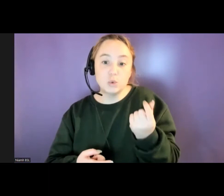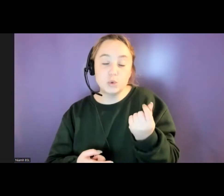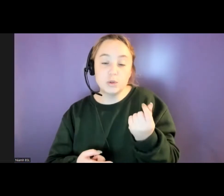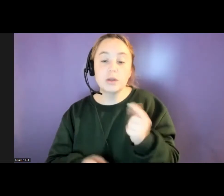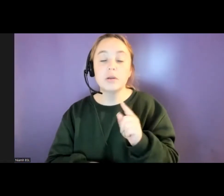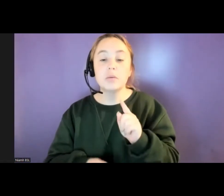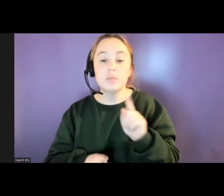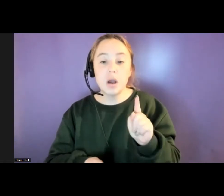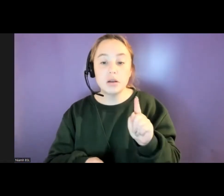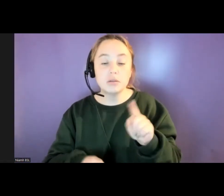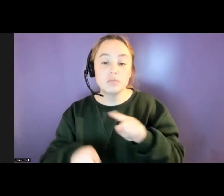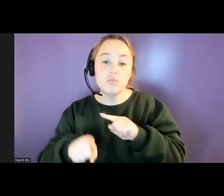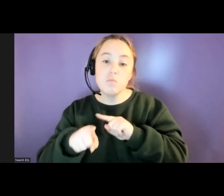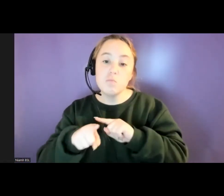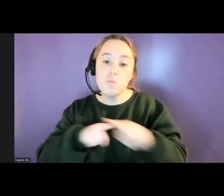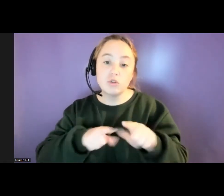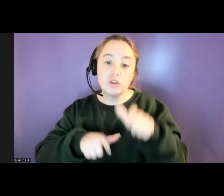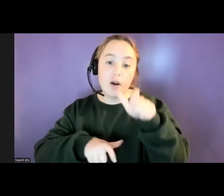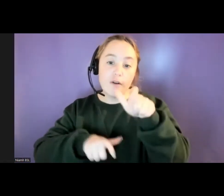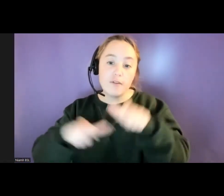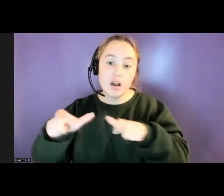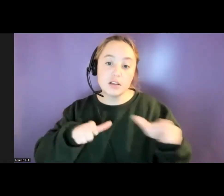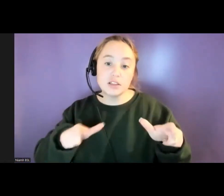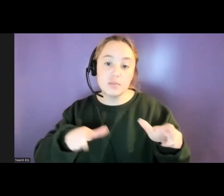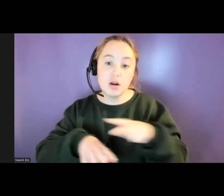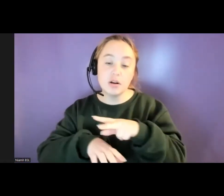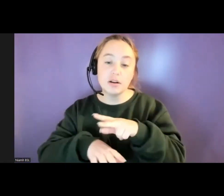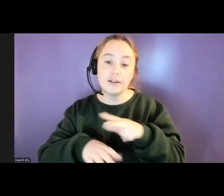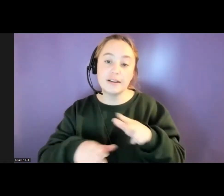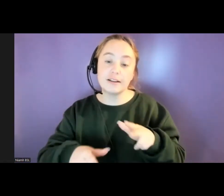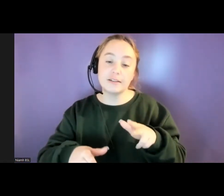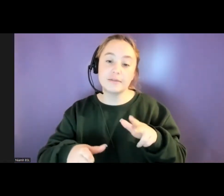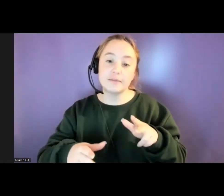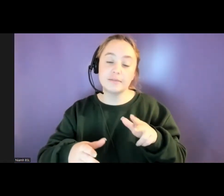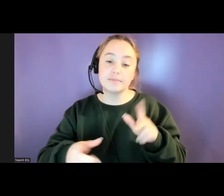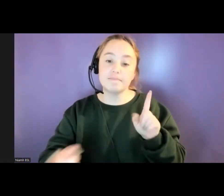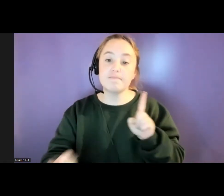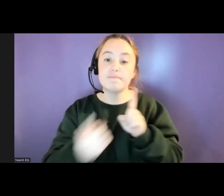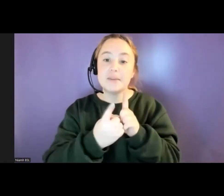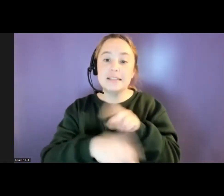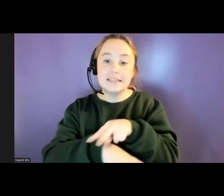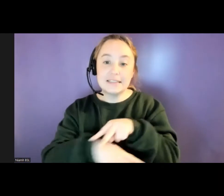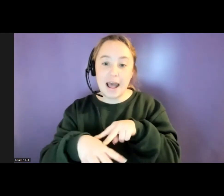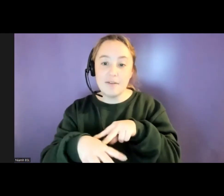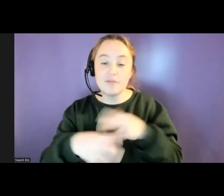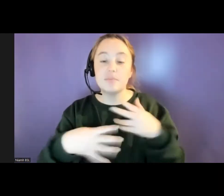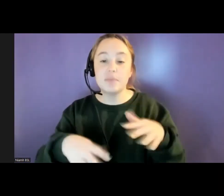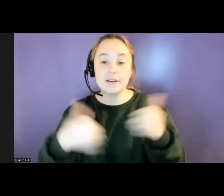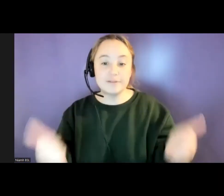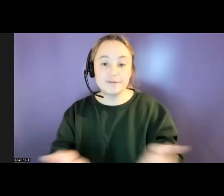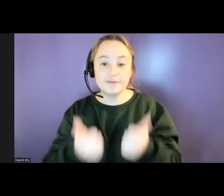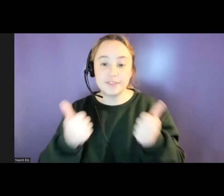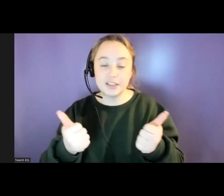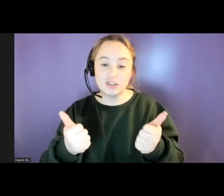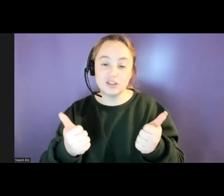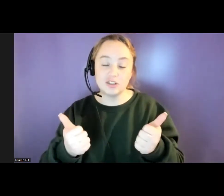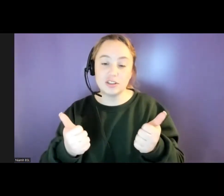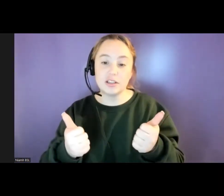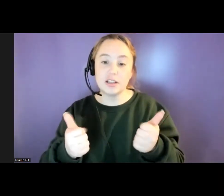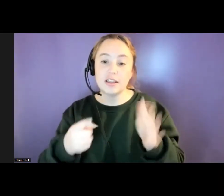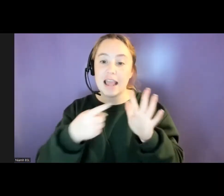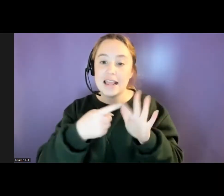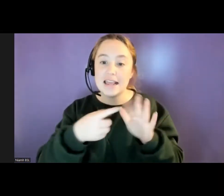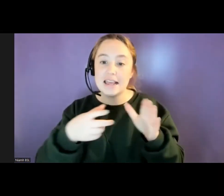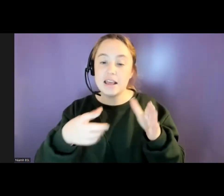majority of our customer facing staff did complete what's already been mentioned, the